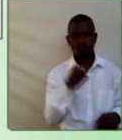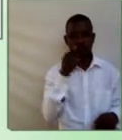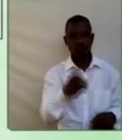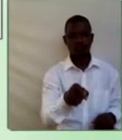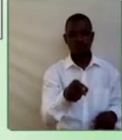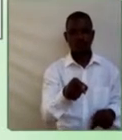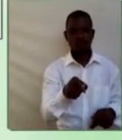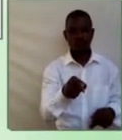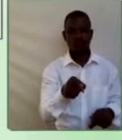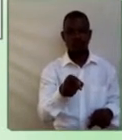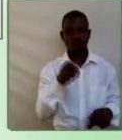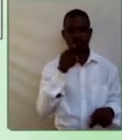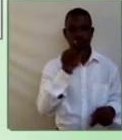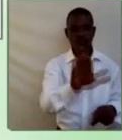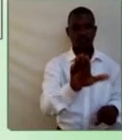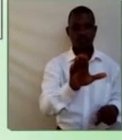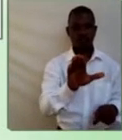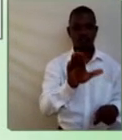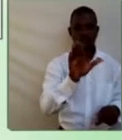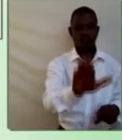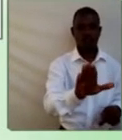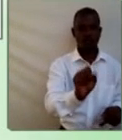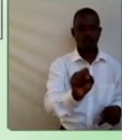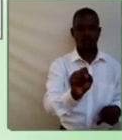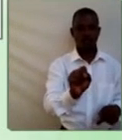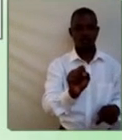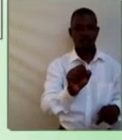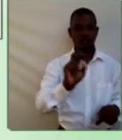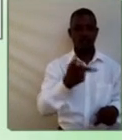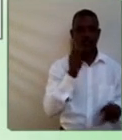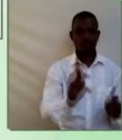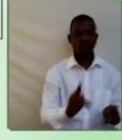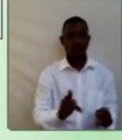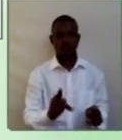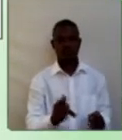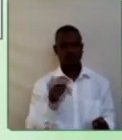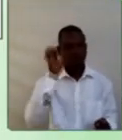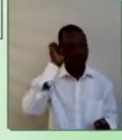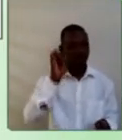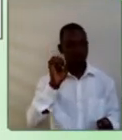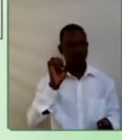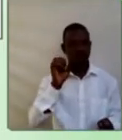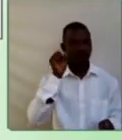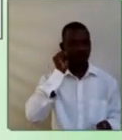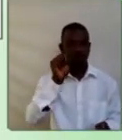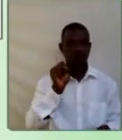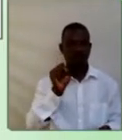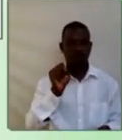you, your, yours. Third person, he,